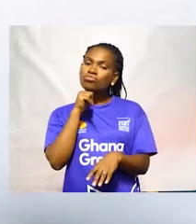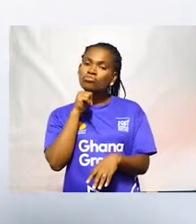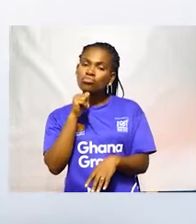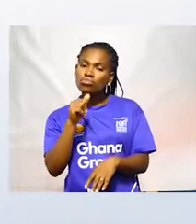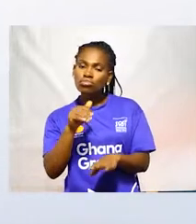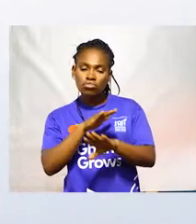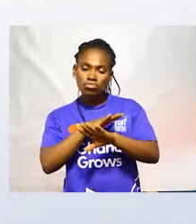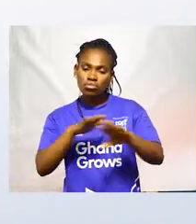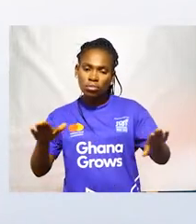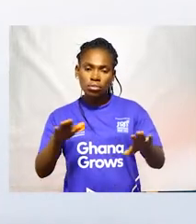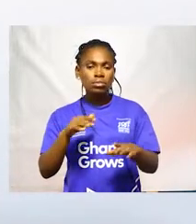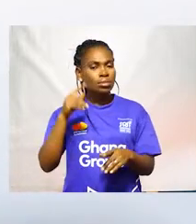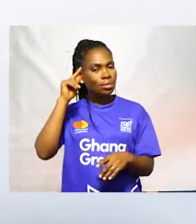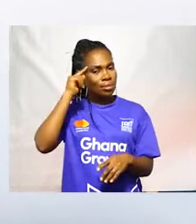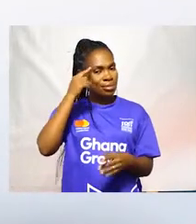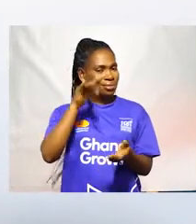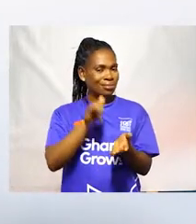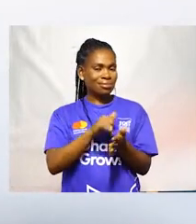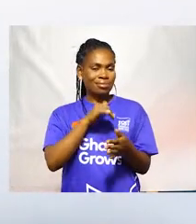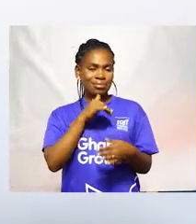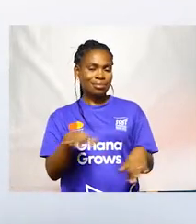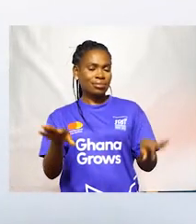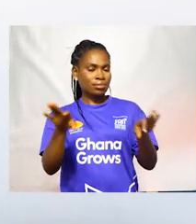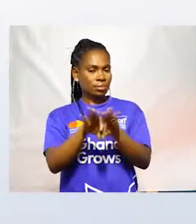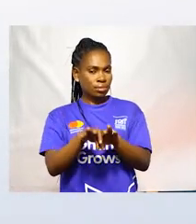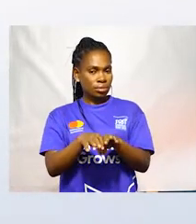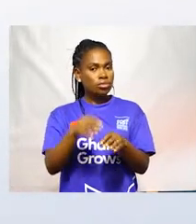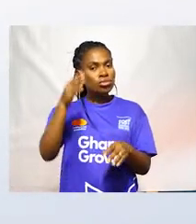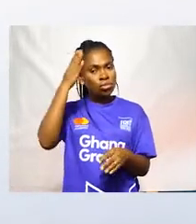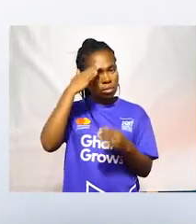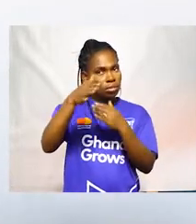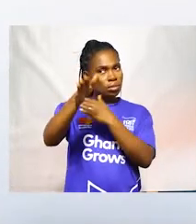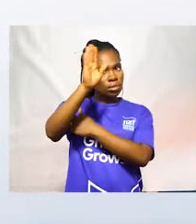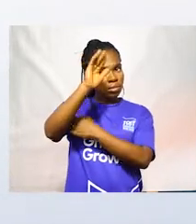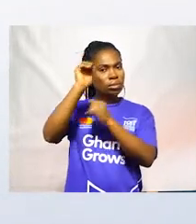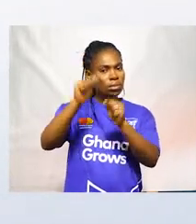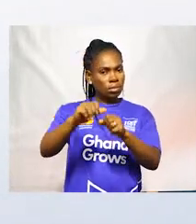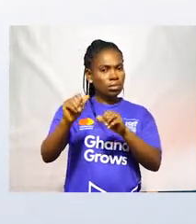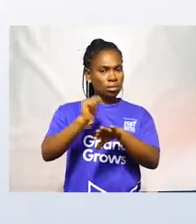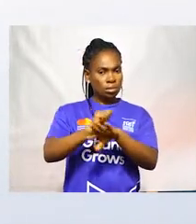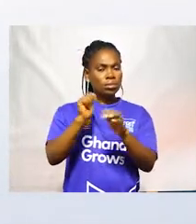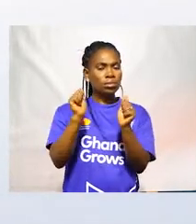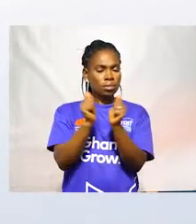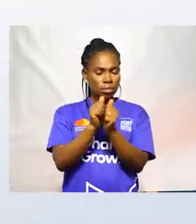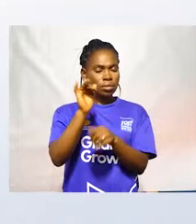don't take it for granted. Just know that God can work with it. You know,